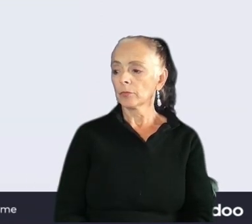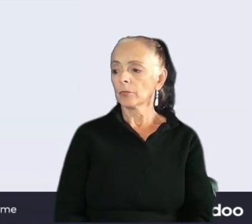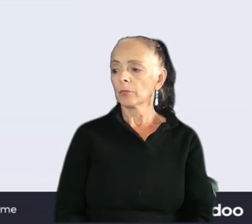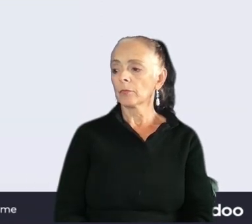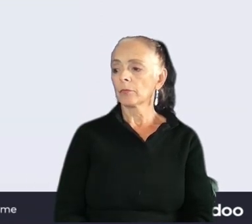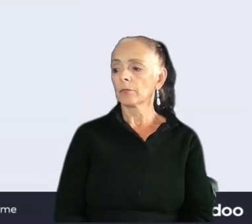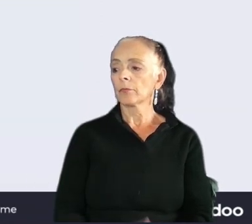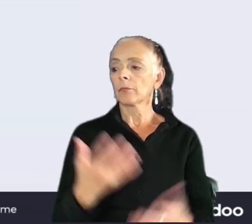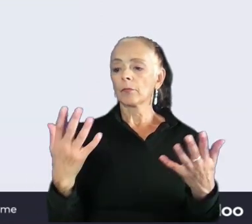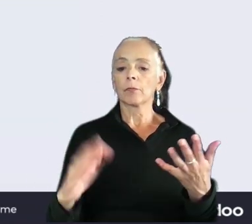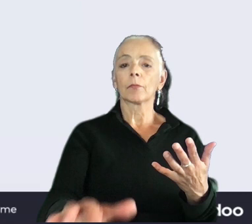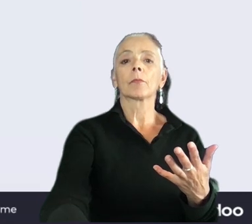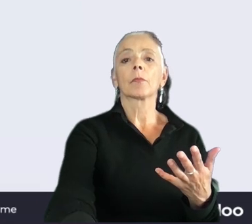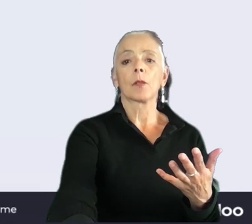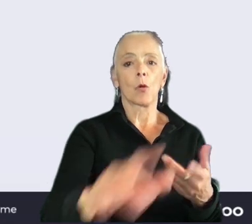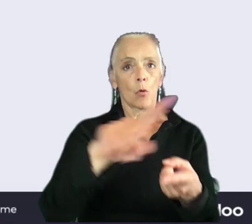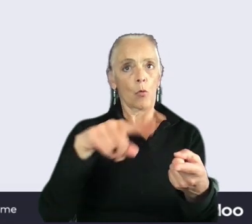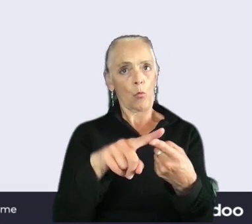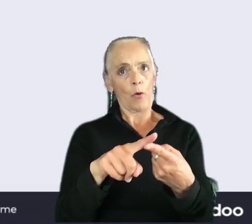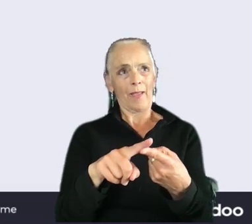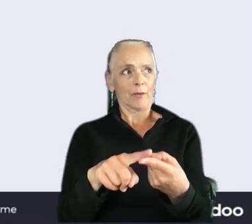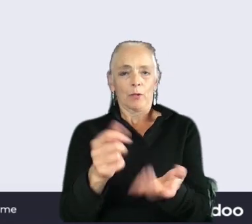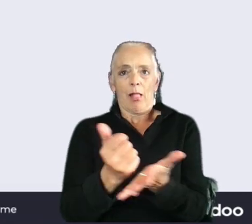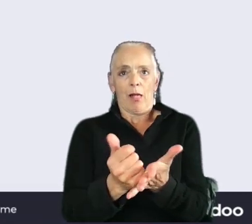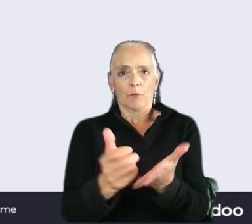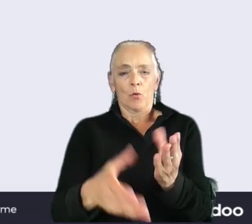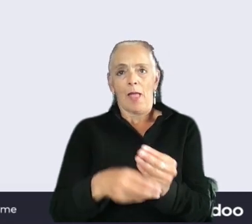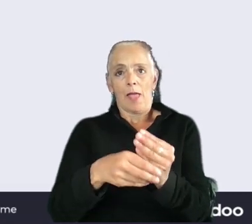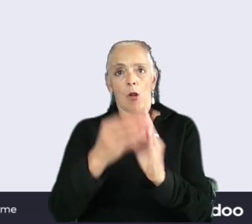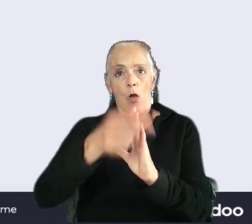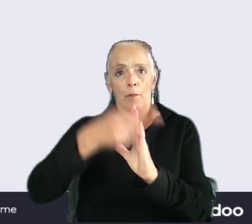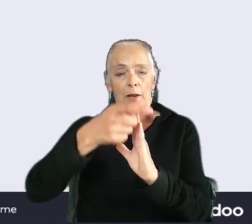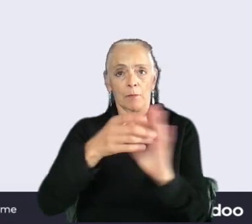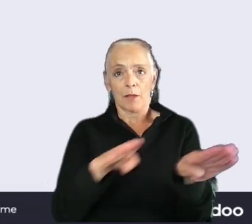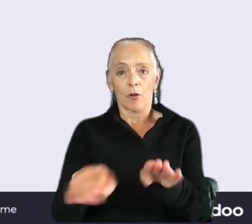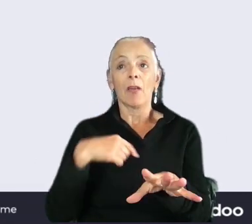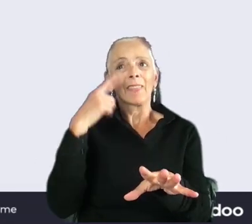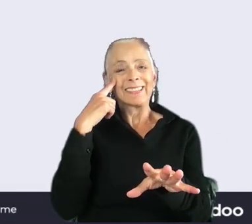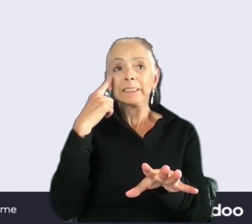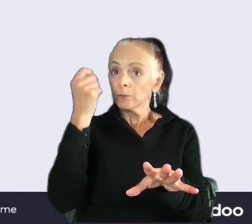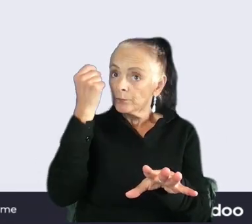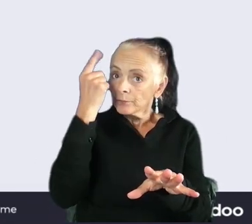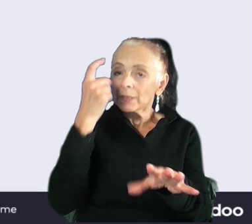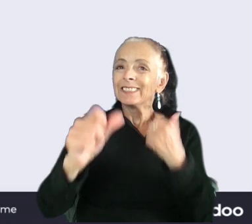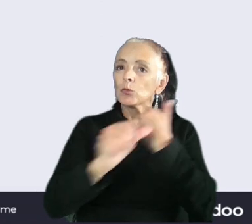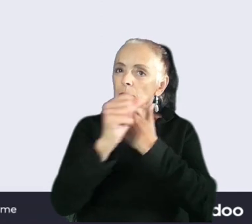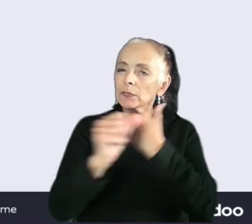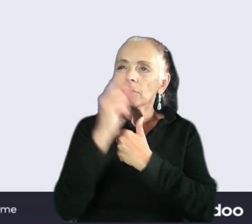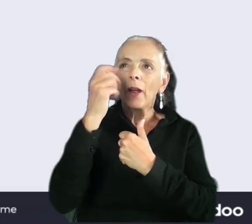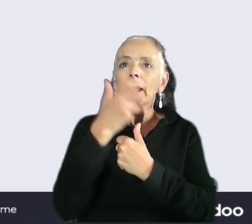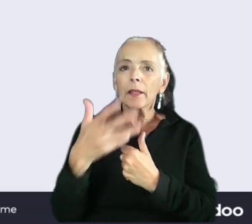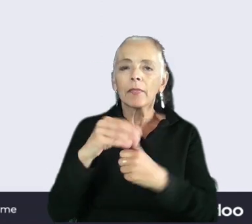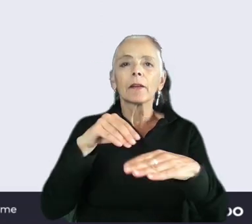So when is it really relevant to add an automatic behavior? So I think it's safe to say that it's very risky to have them for anything that